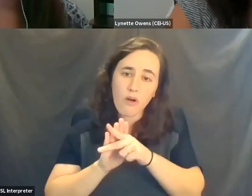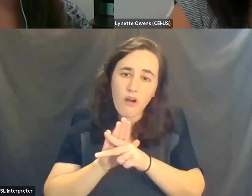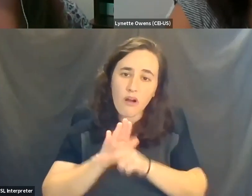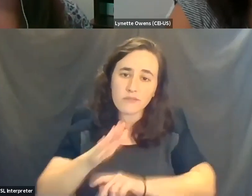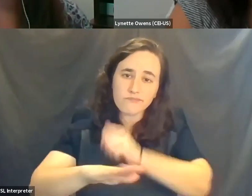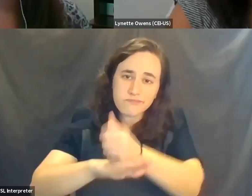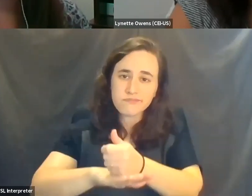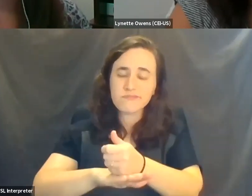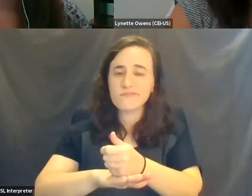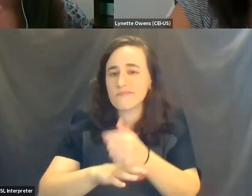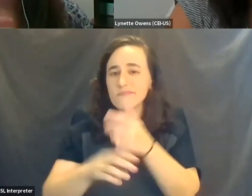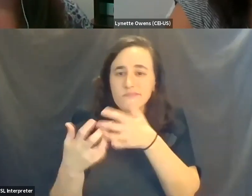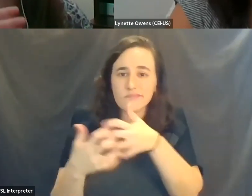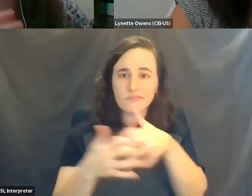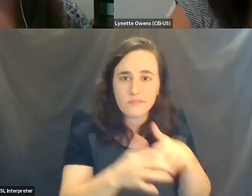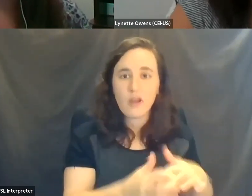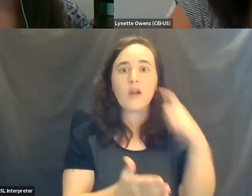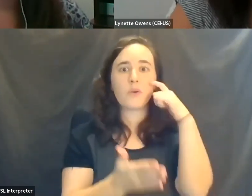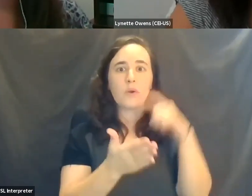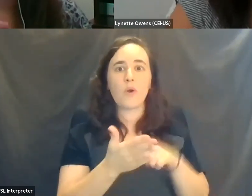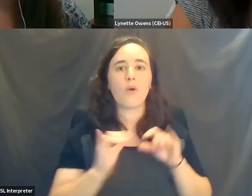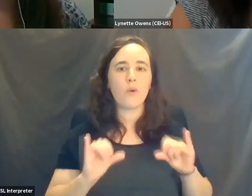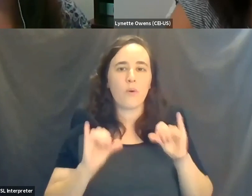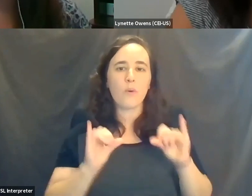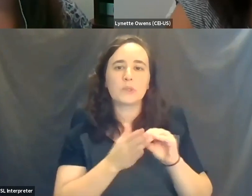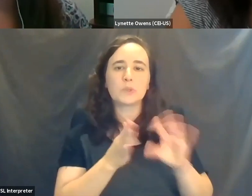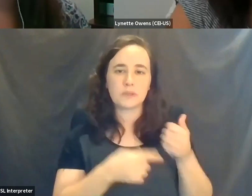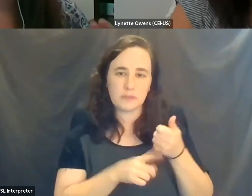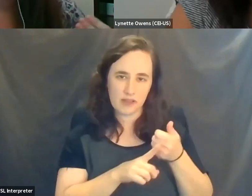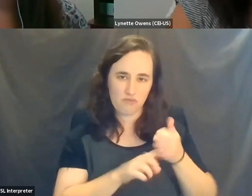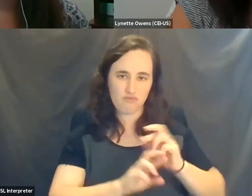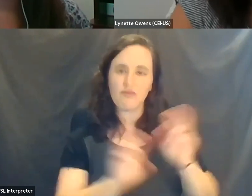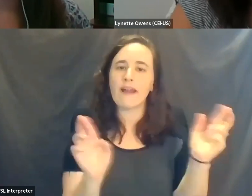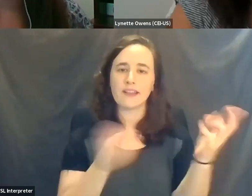saw students checking back in and saying, okay, now